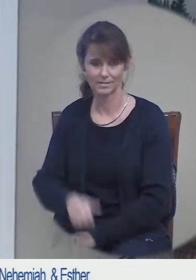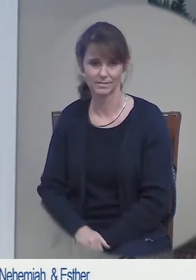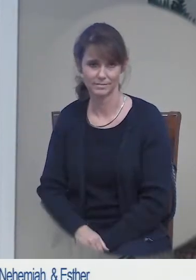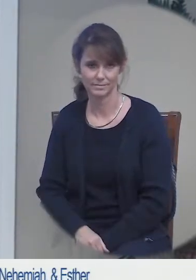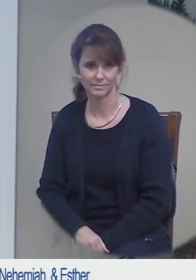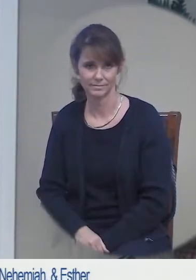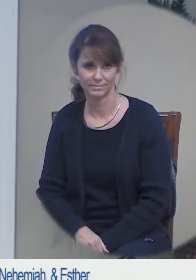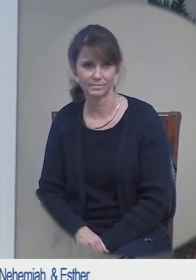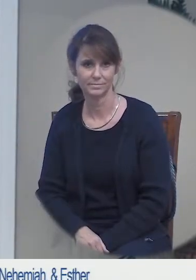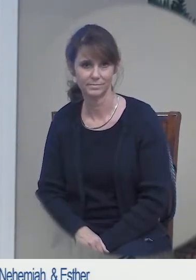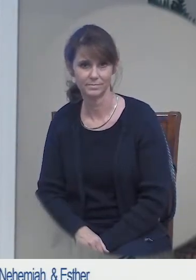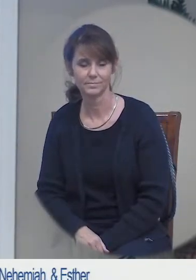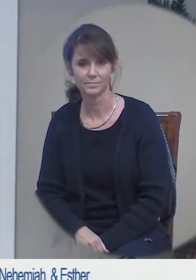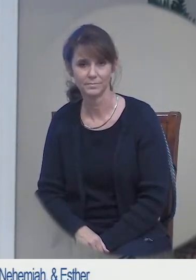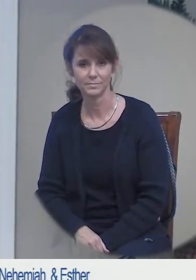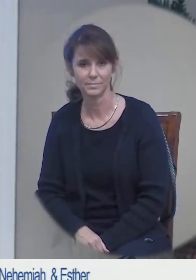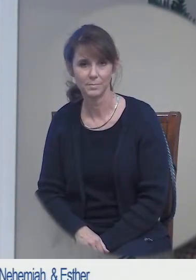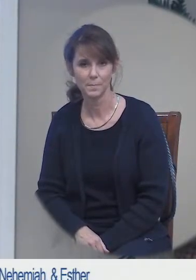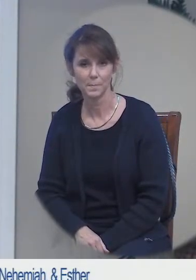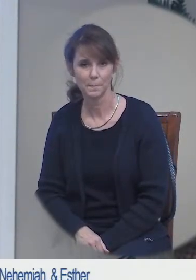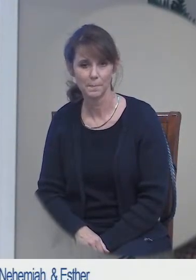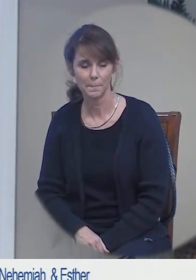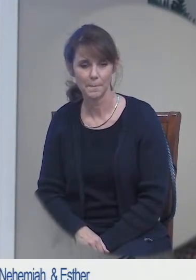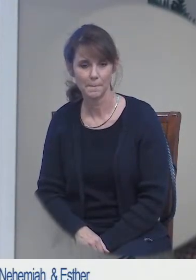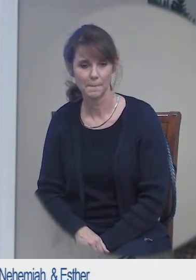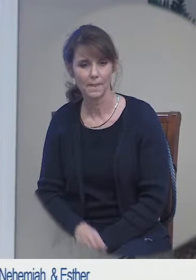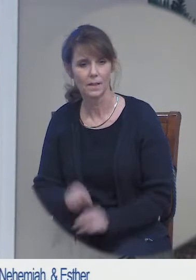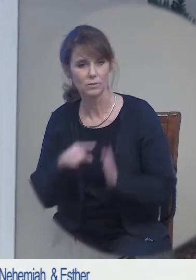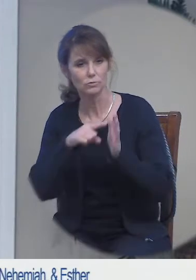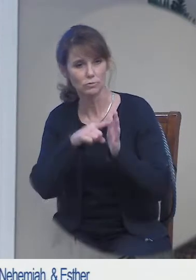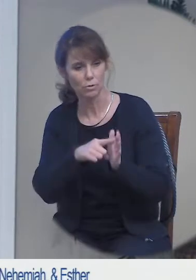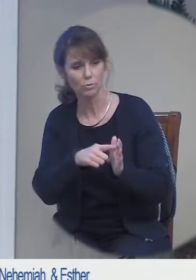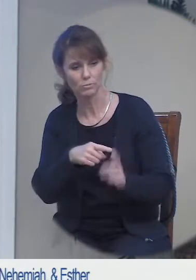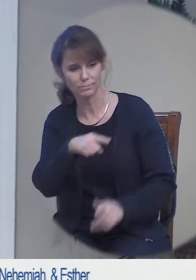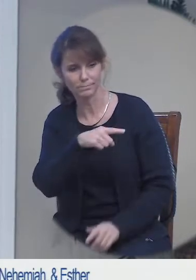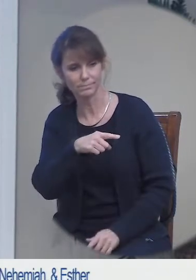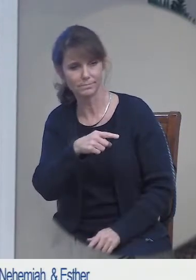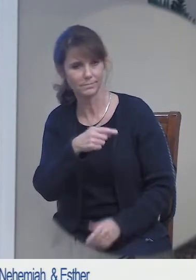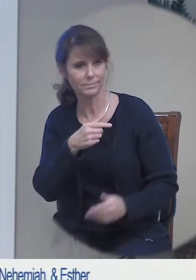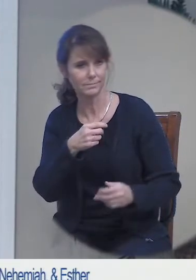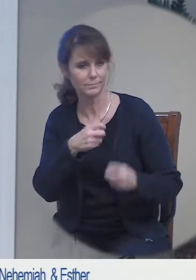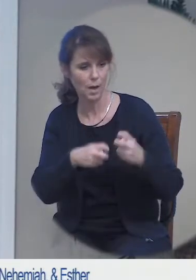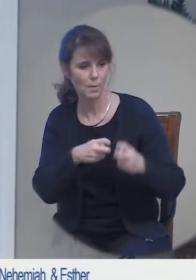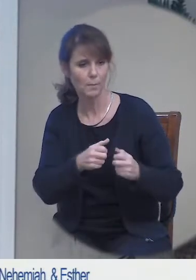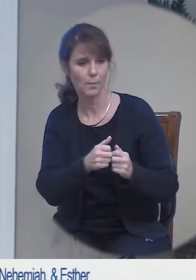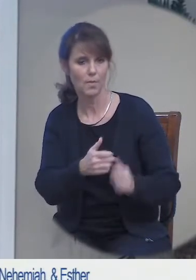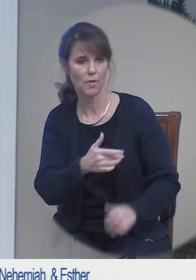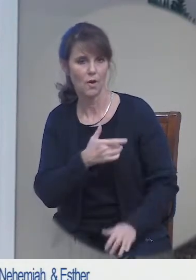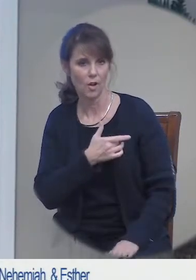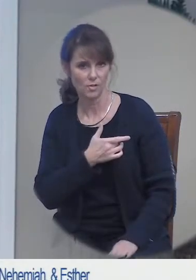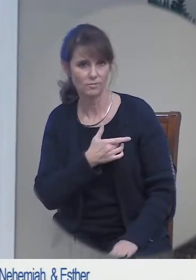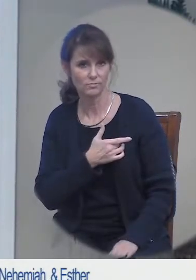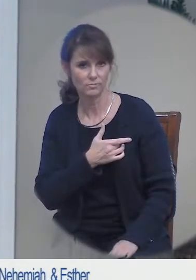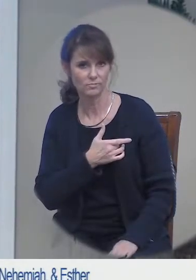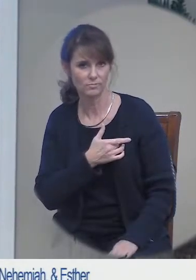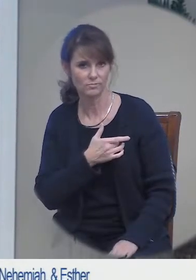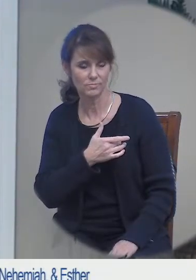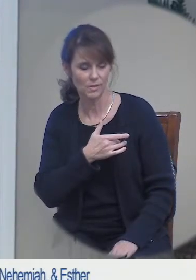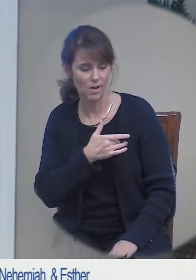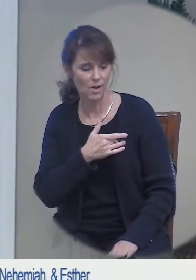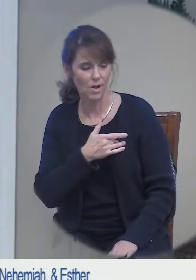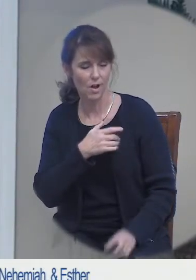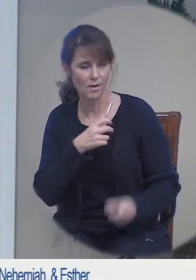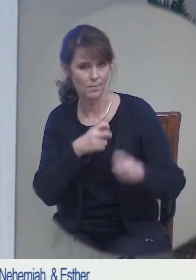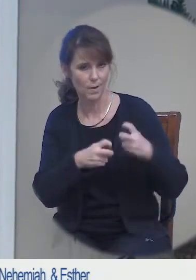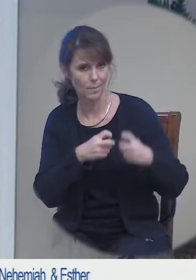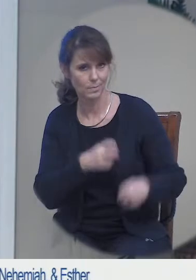measure, but really it may be an indication of a heart issue. The external action was they were charging interest and take advantage,